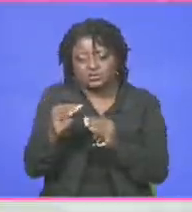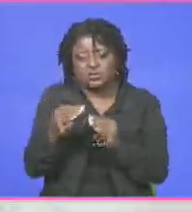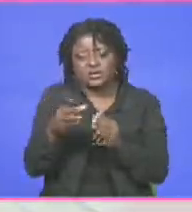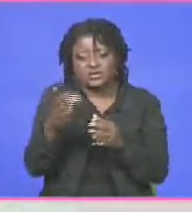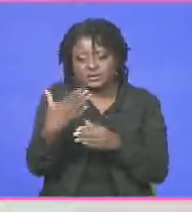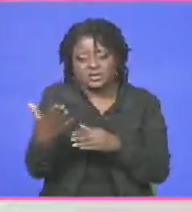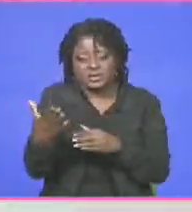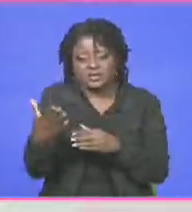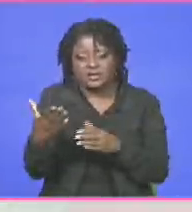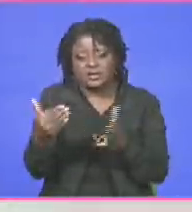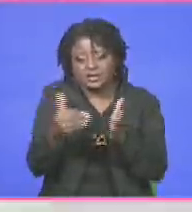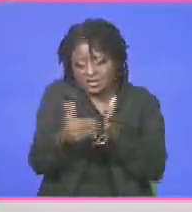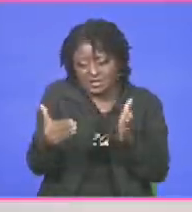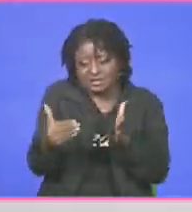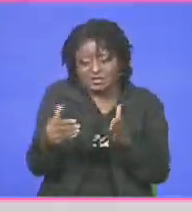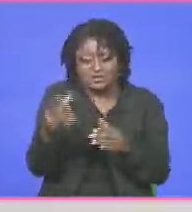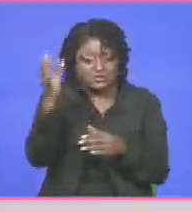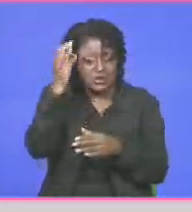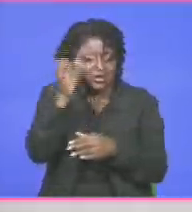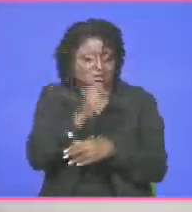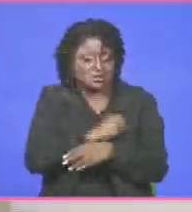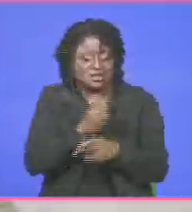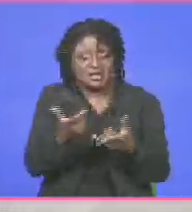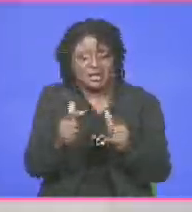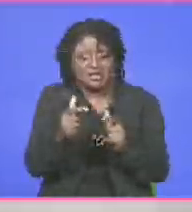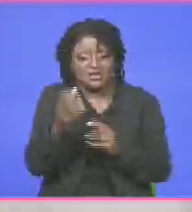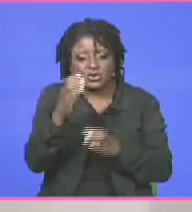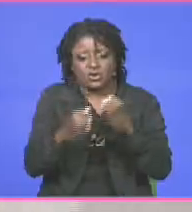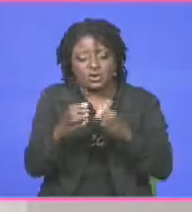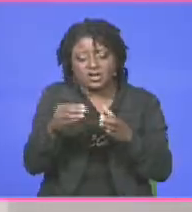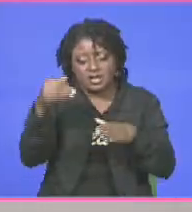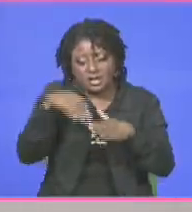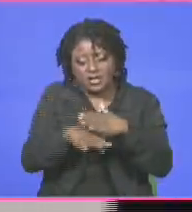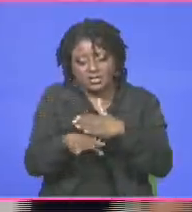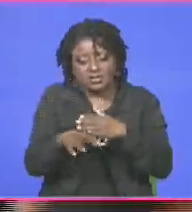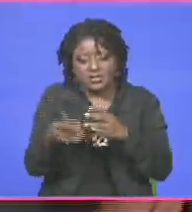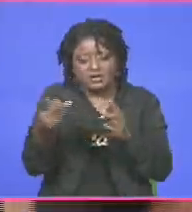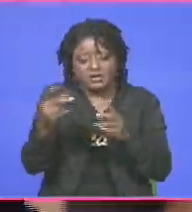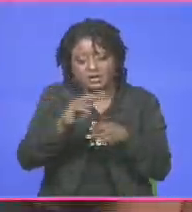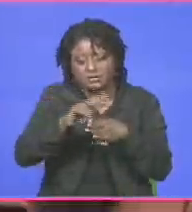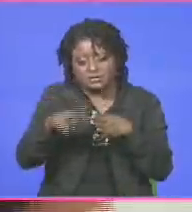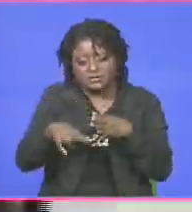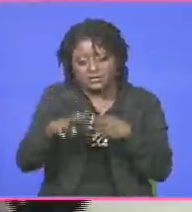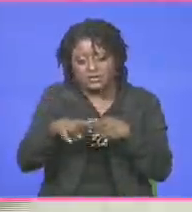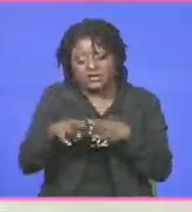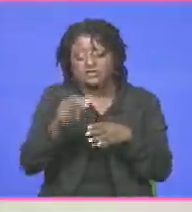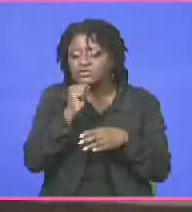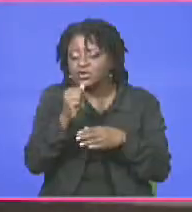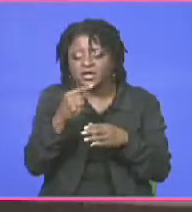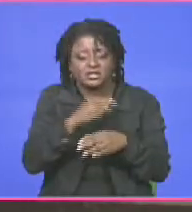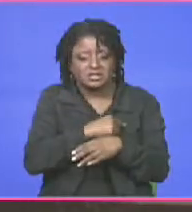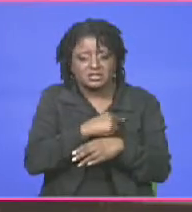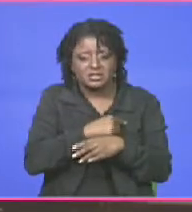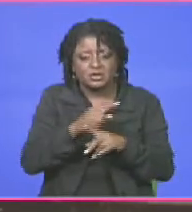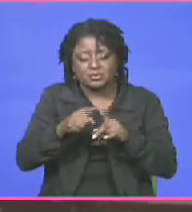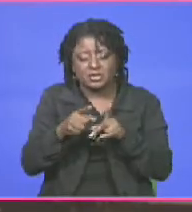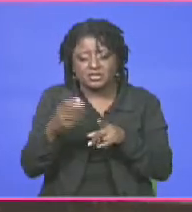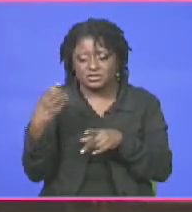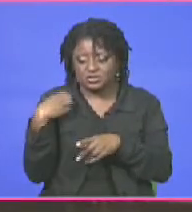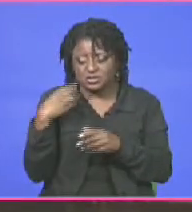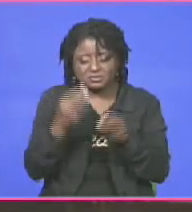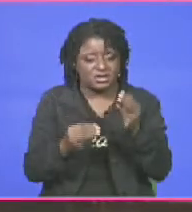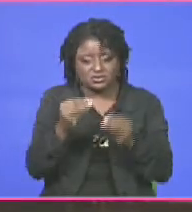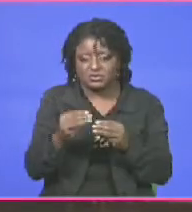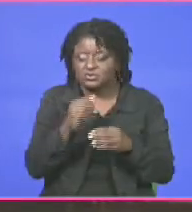Smith and allow the court to enter a verdict of not guilty on each count. But the chief magistrate was not swayed. She